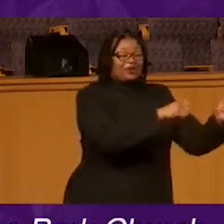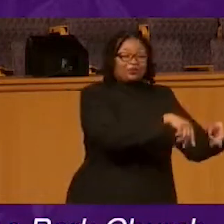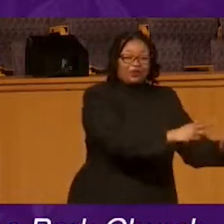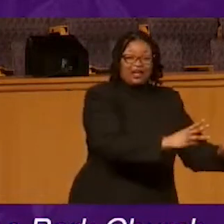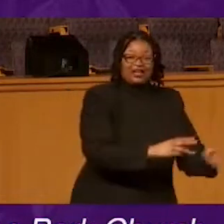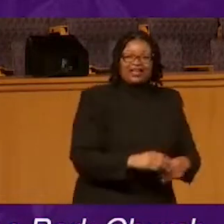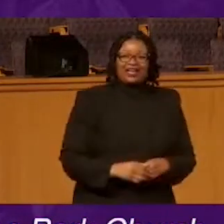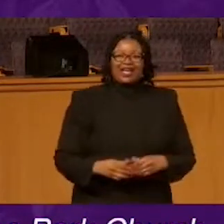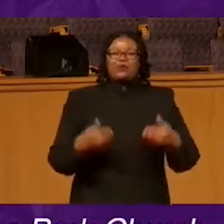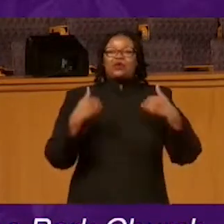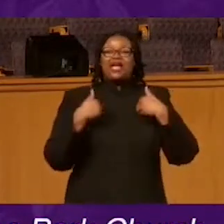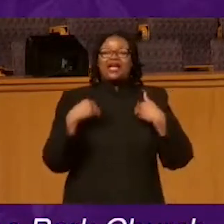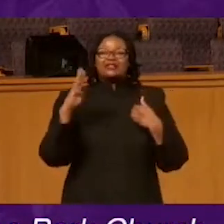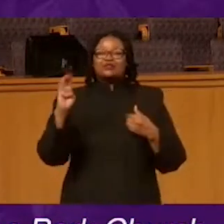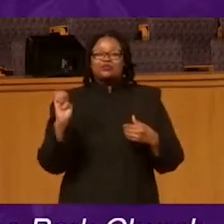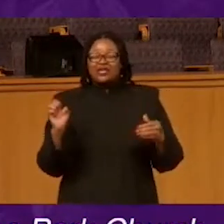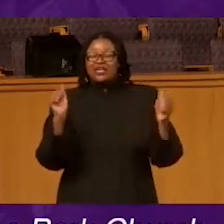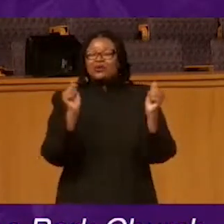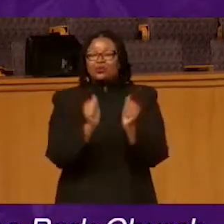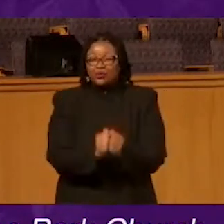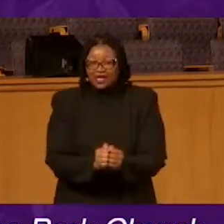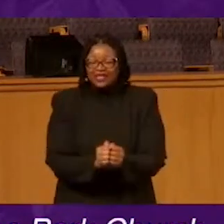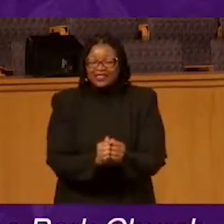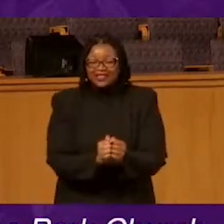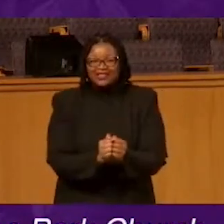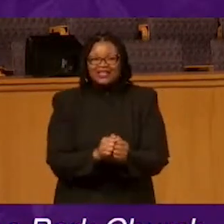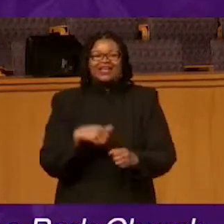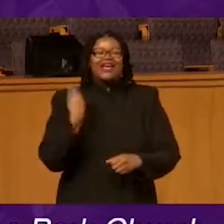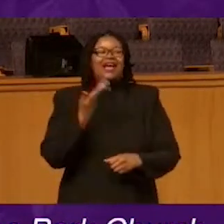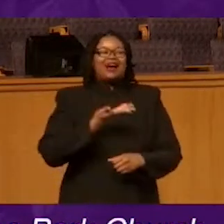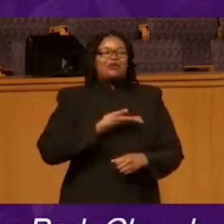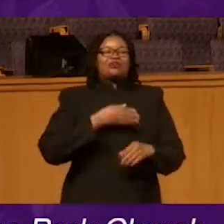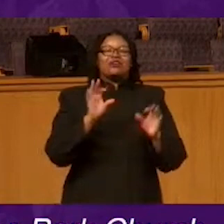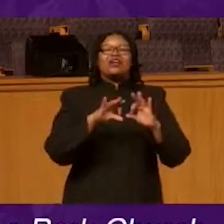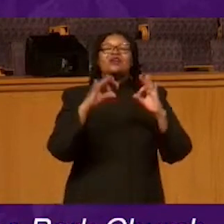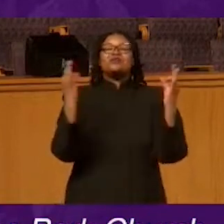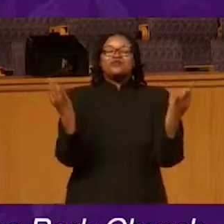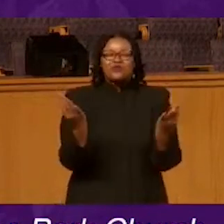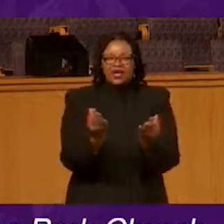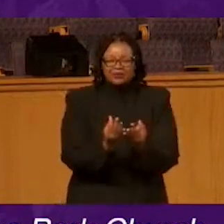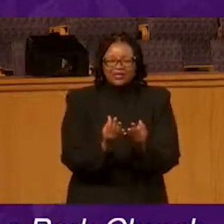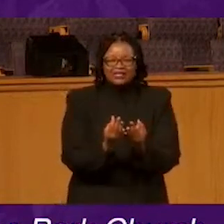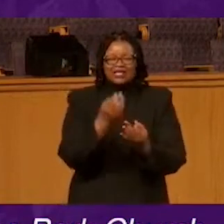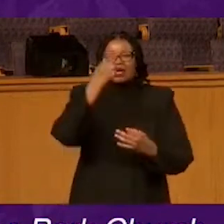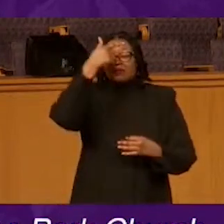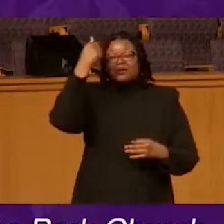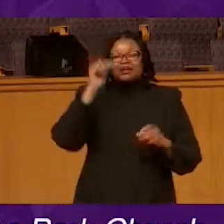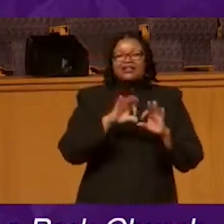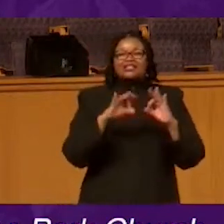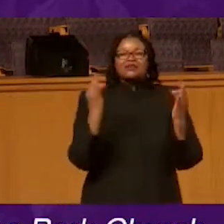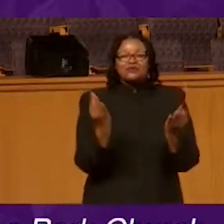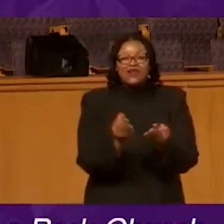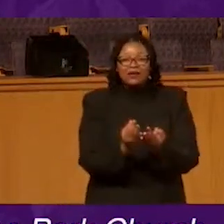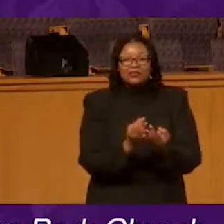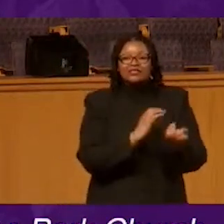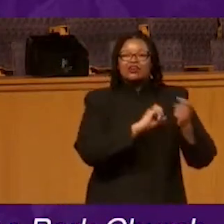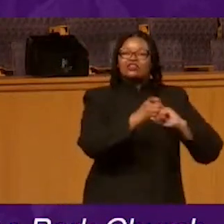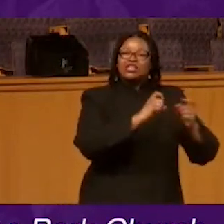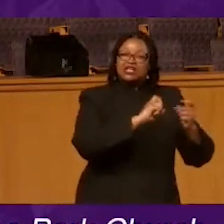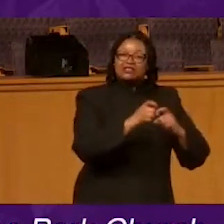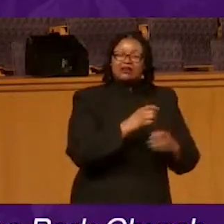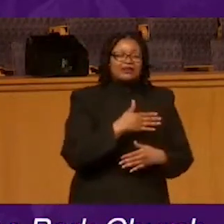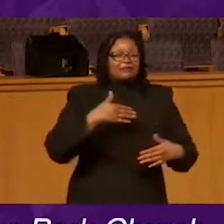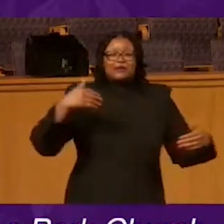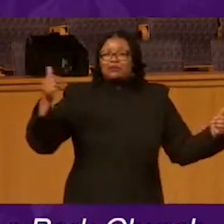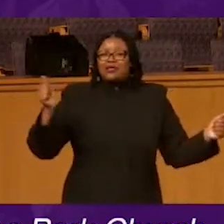be with our families. Because families are challenging, even the best